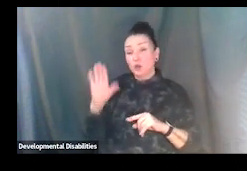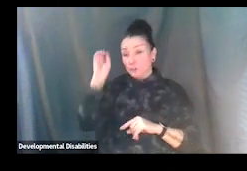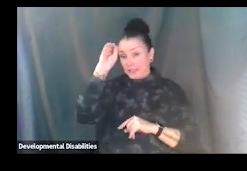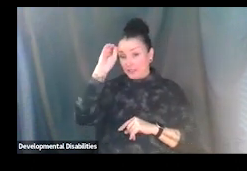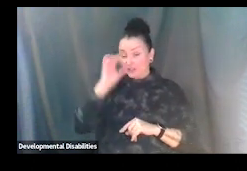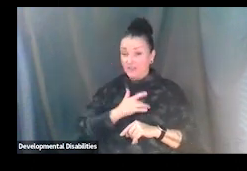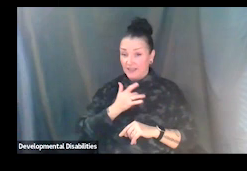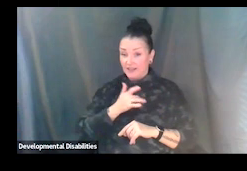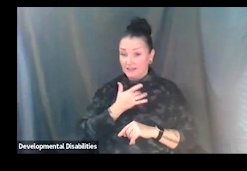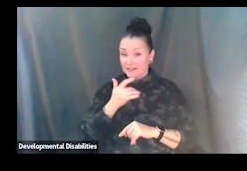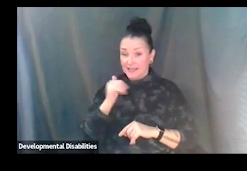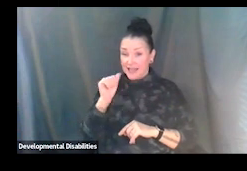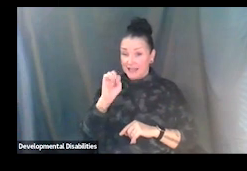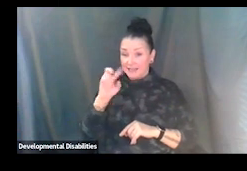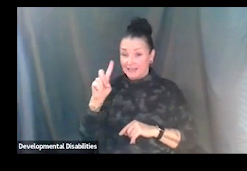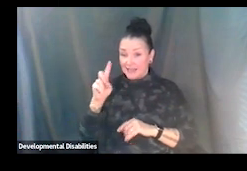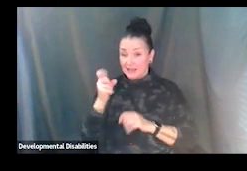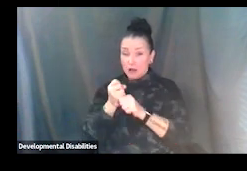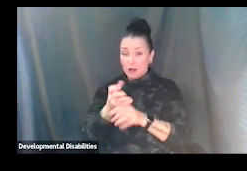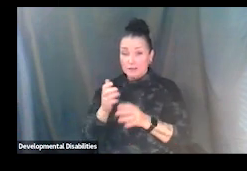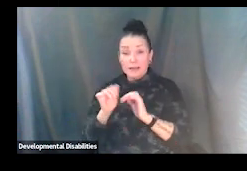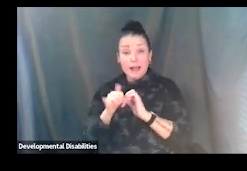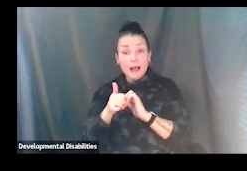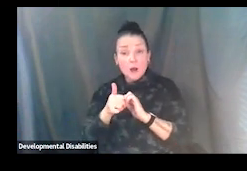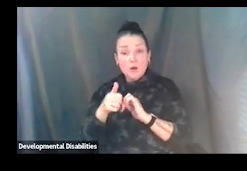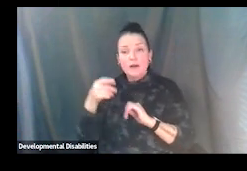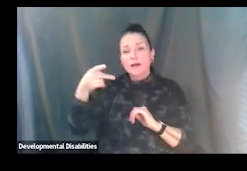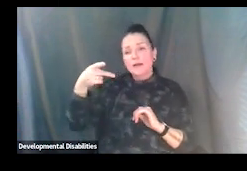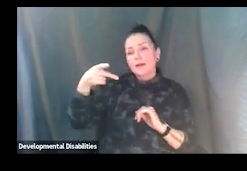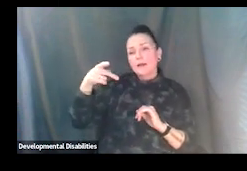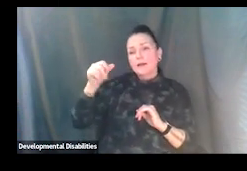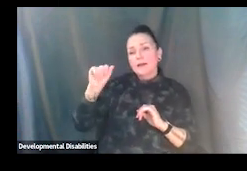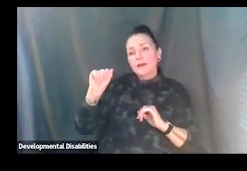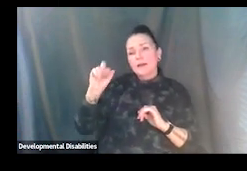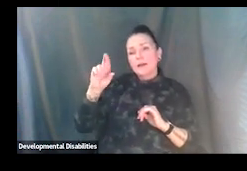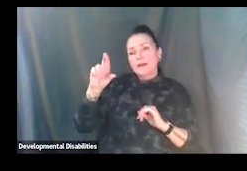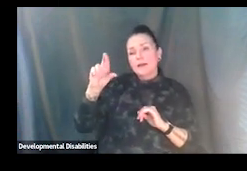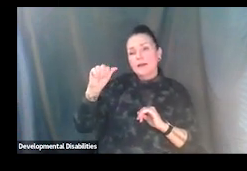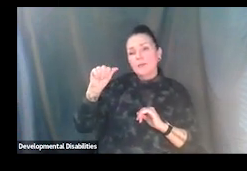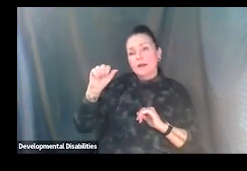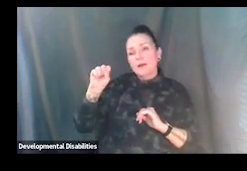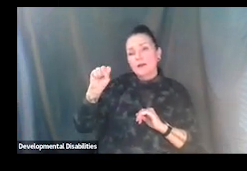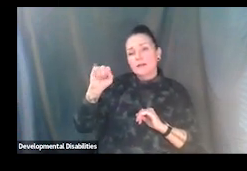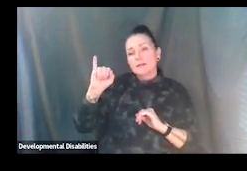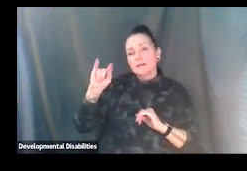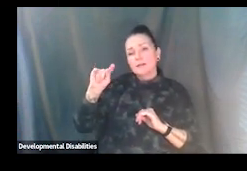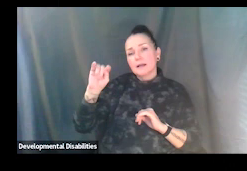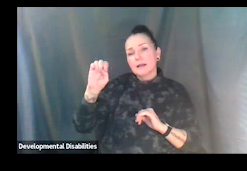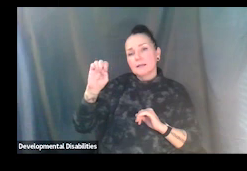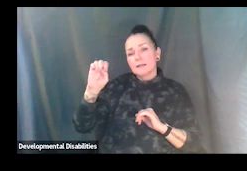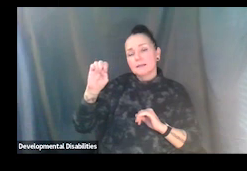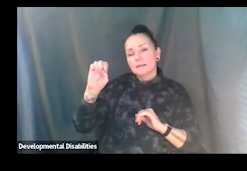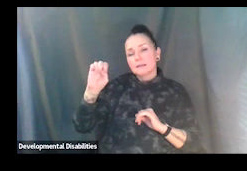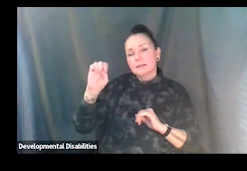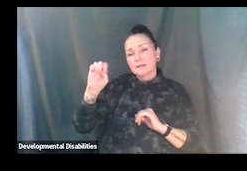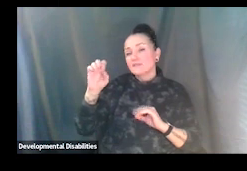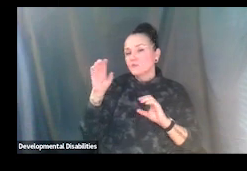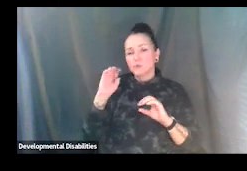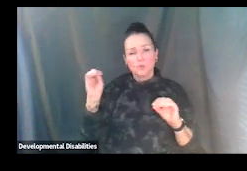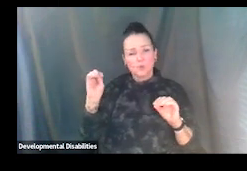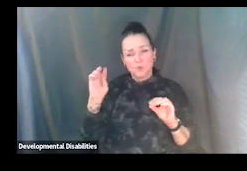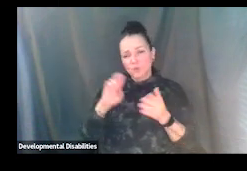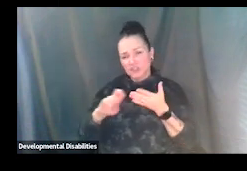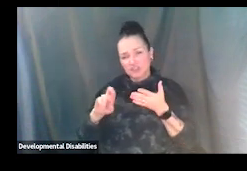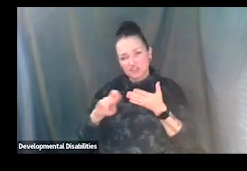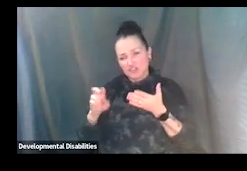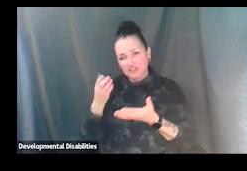and therefore what we really need to do is eliminate parasites. There's no evidence to support this from a scientific perspective, but she's written